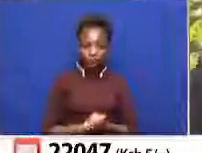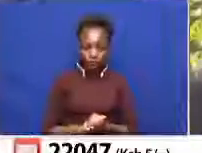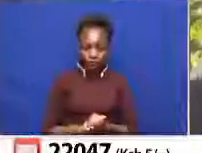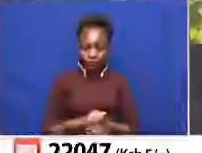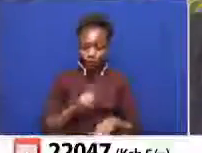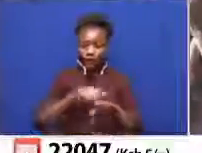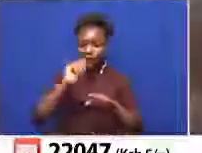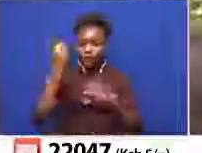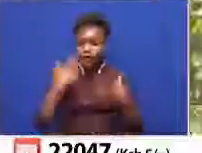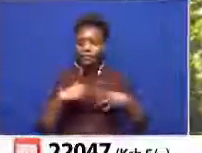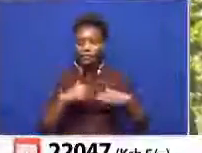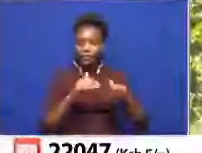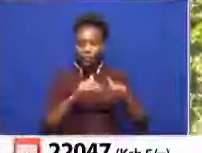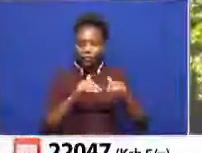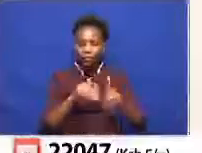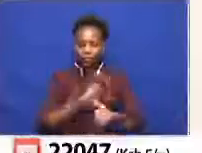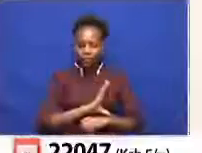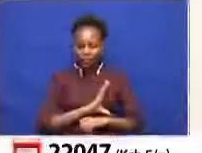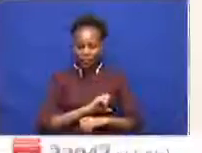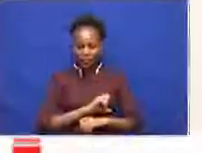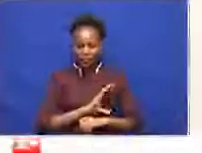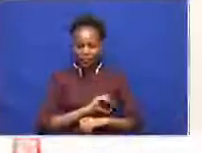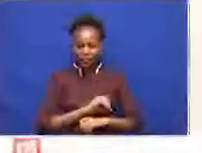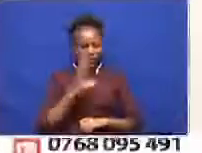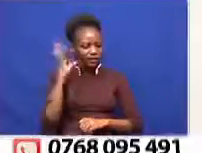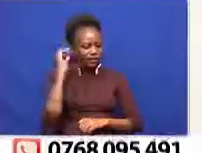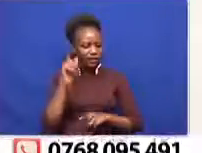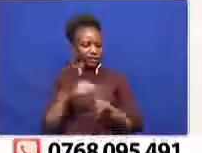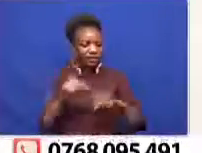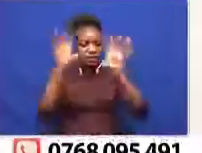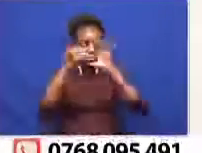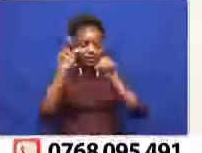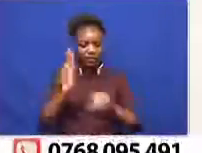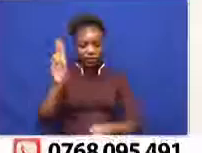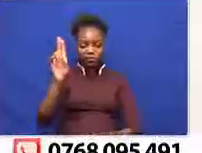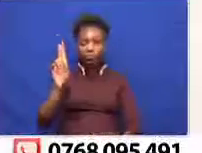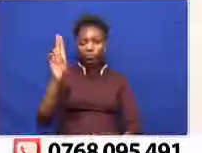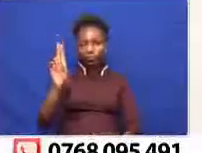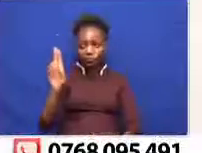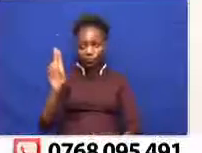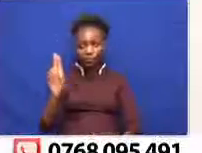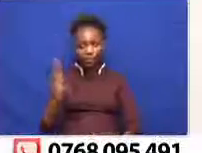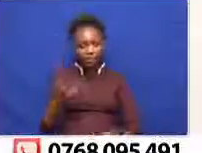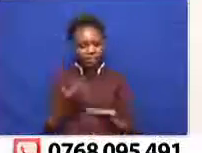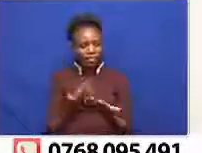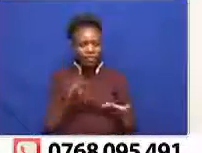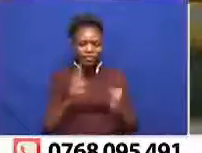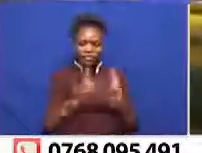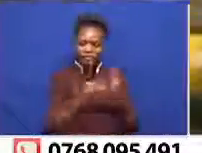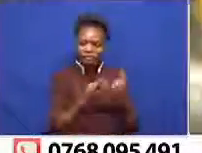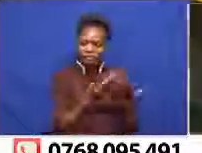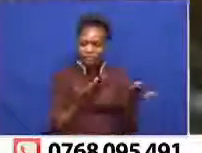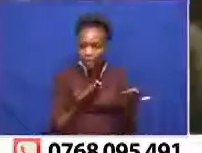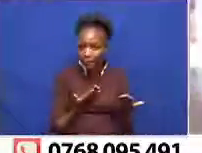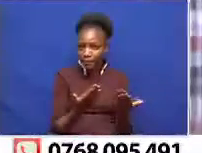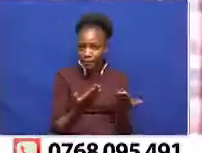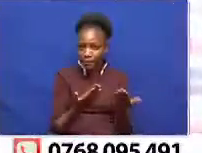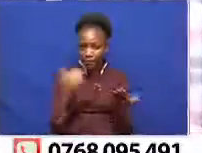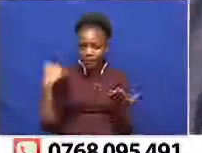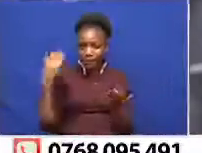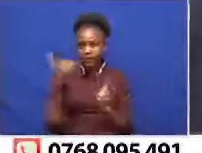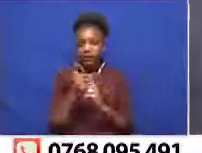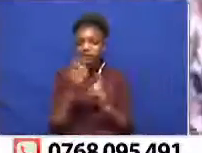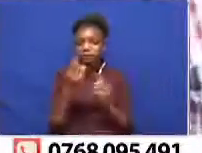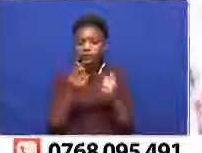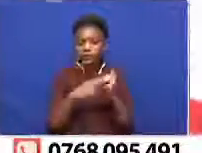Kenyans await the presidential address on the COVID-19 pandemic, things are seemingly different from the 27th of